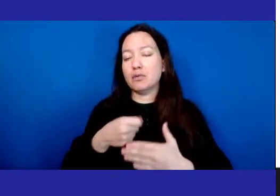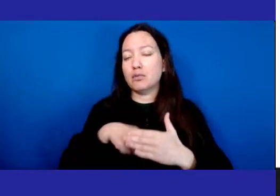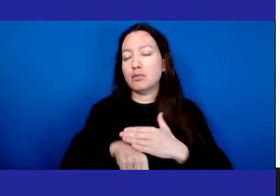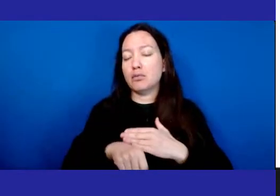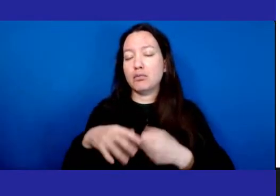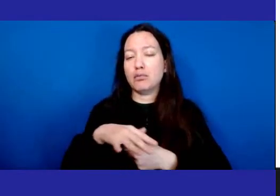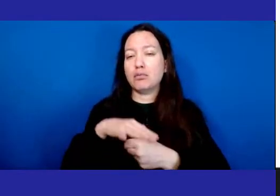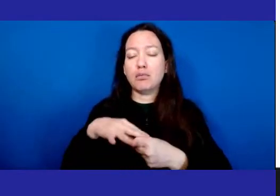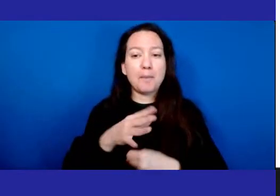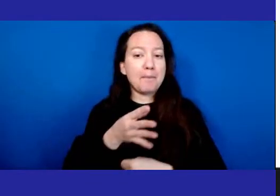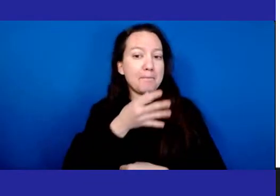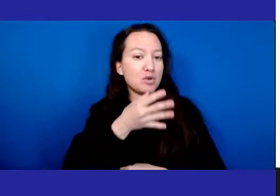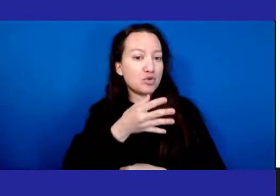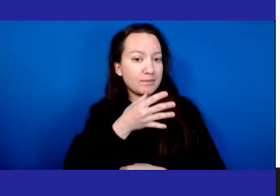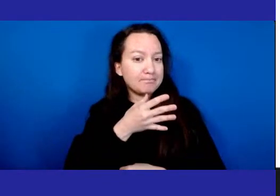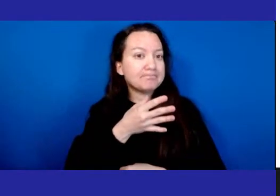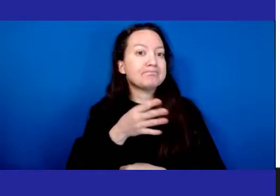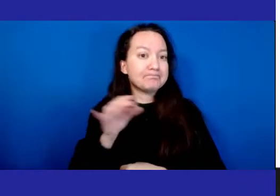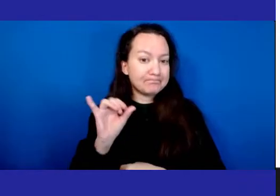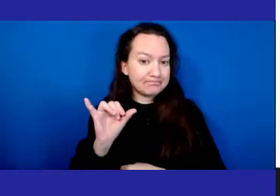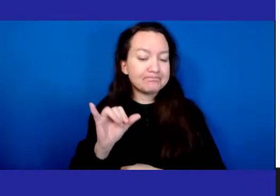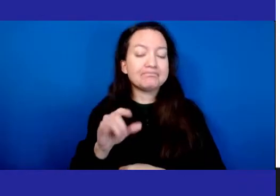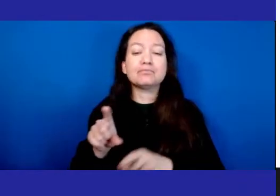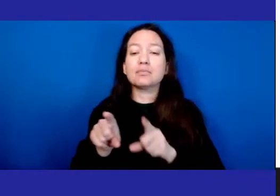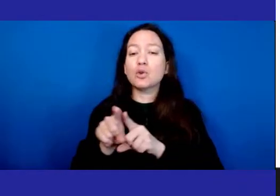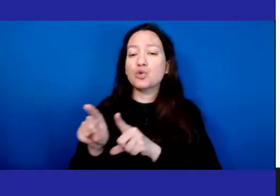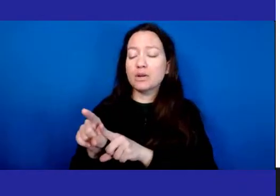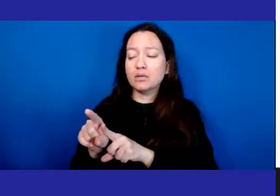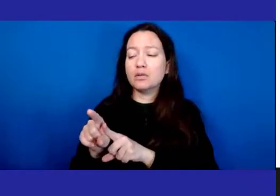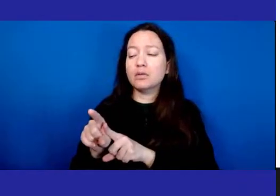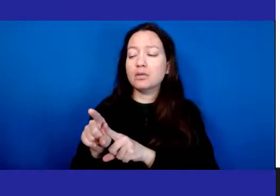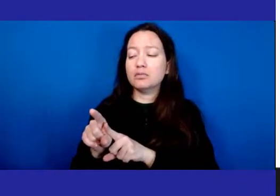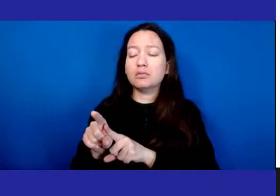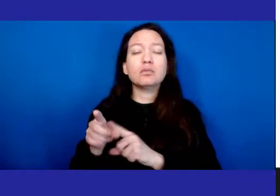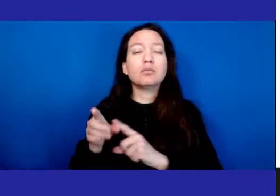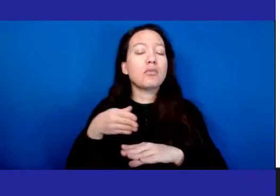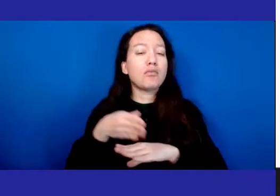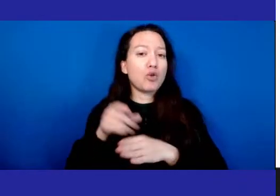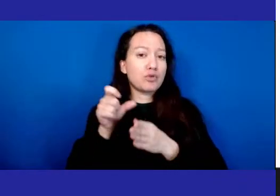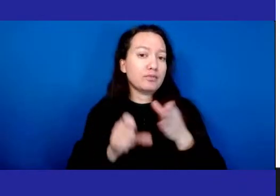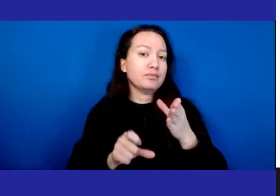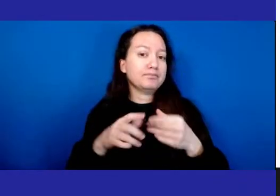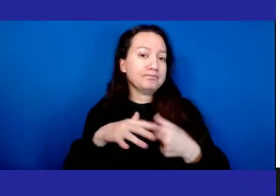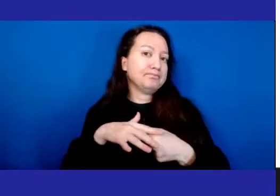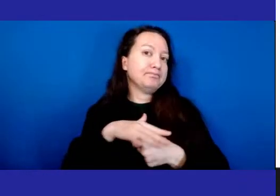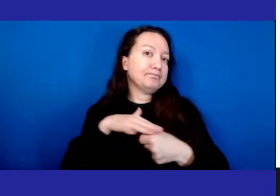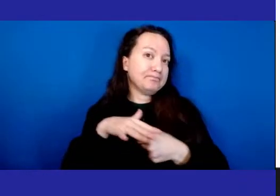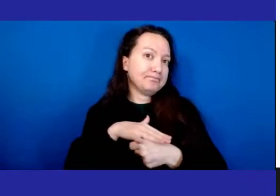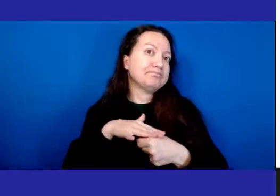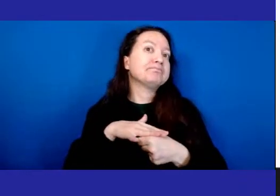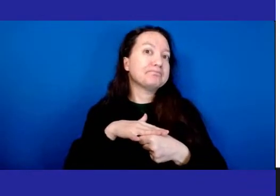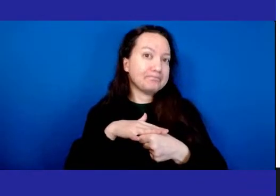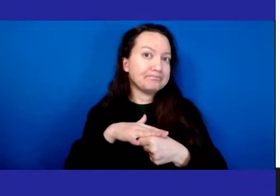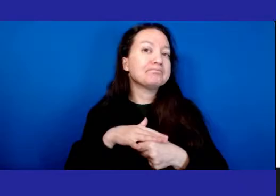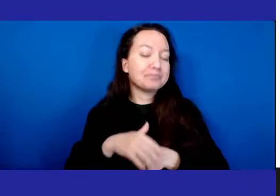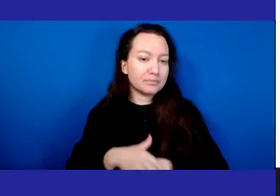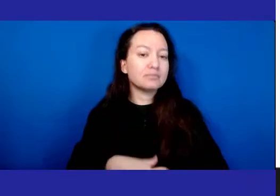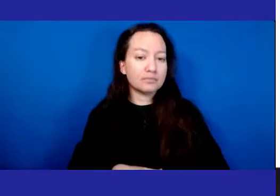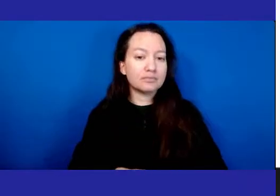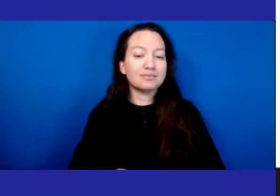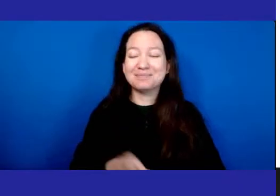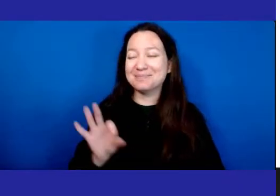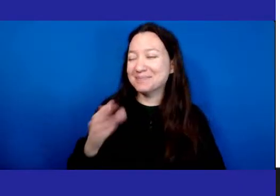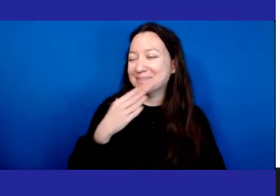the maternal vital signs, as well as our postoperative areas, oh, that's our awesome. yeah, Yeah, thank you.